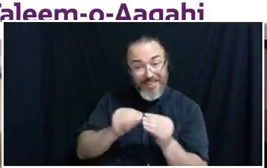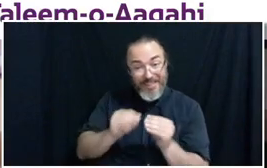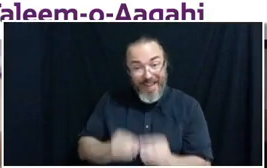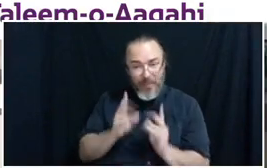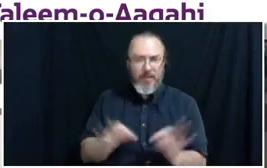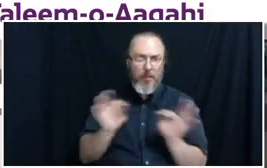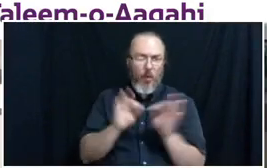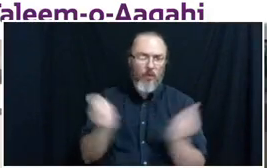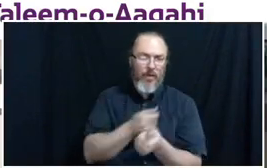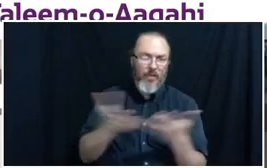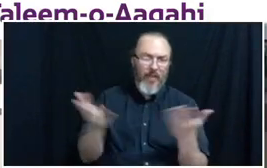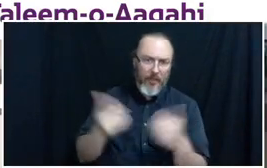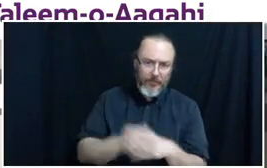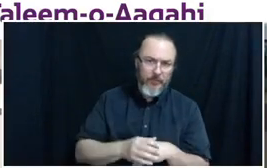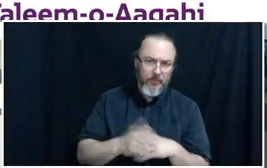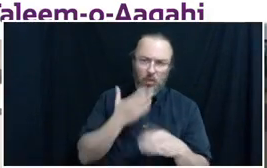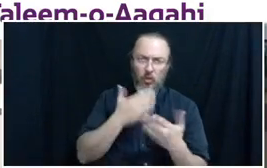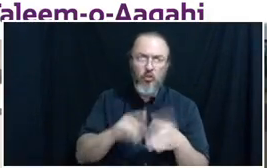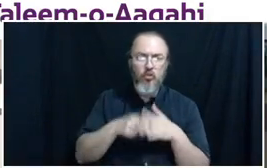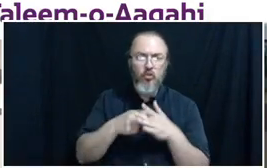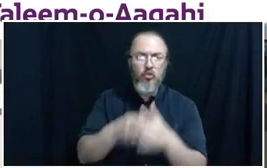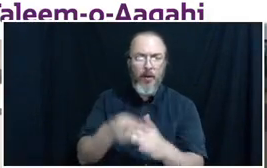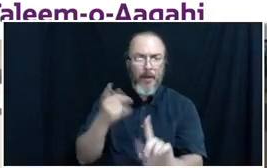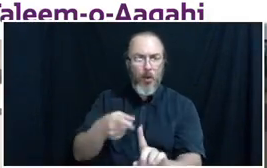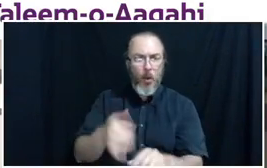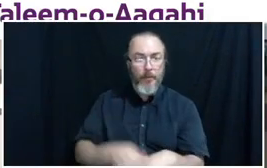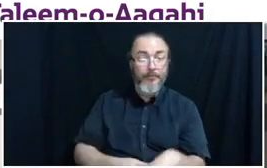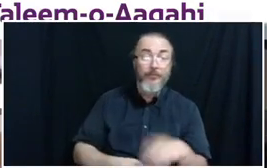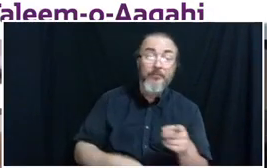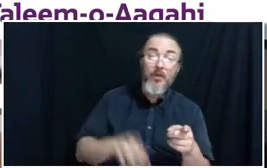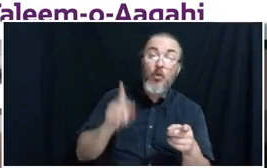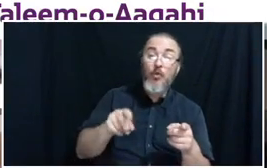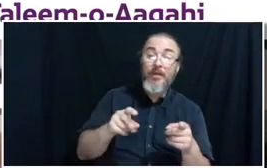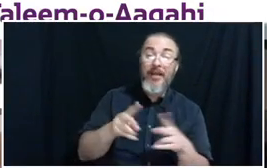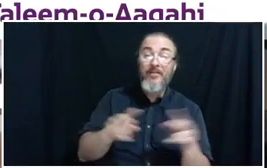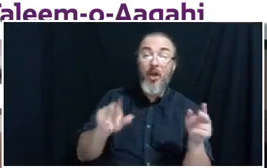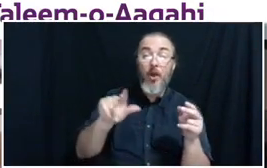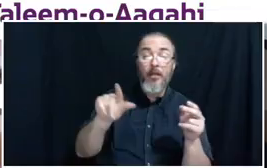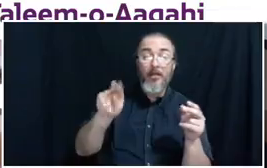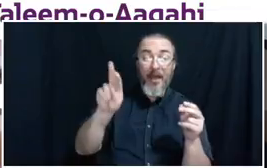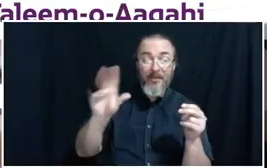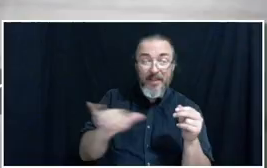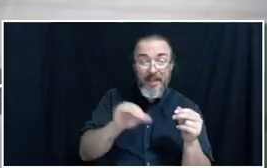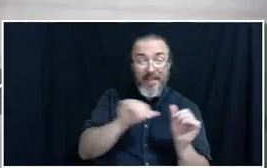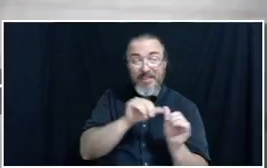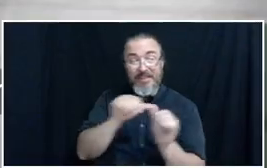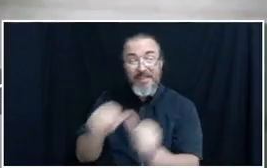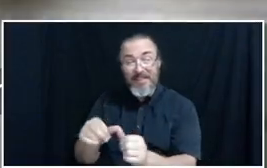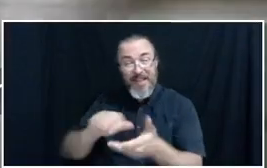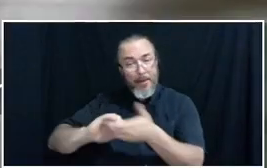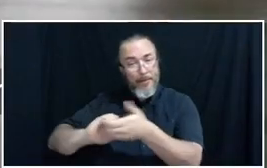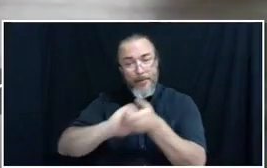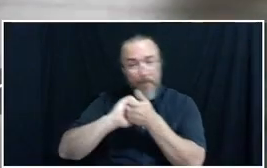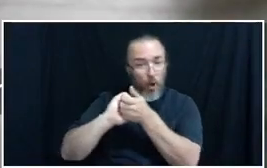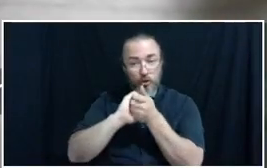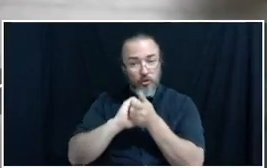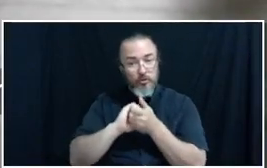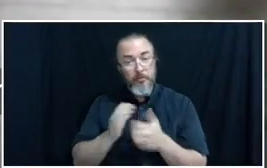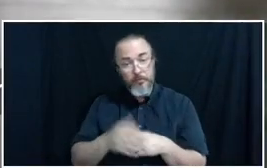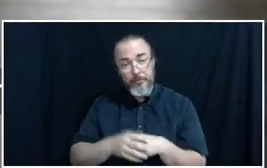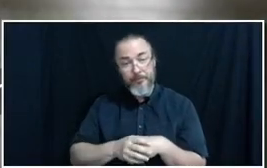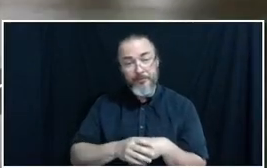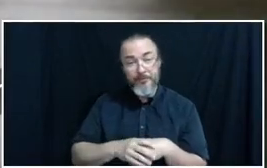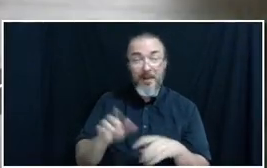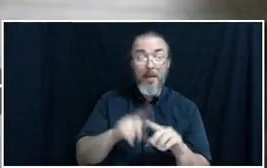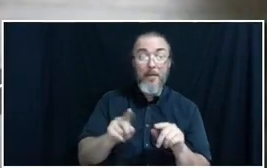for action, you need these very lively and sustained partnerships. But simply moving students